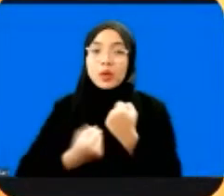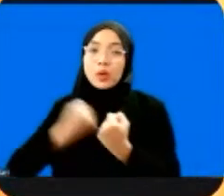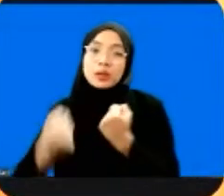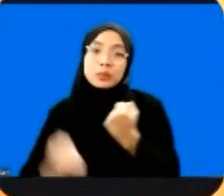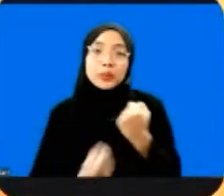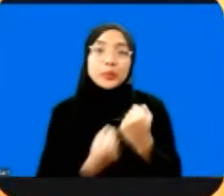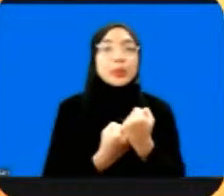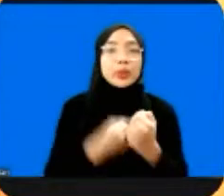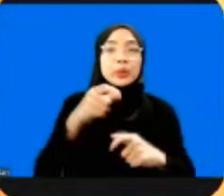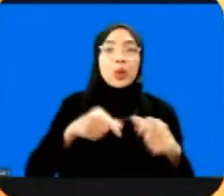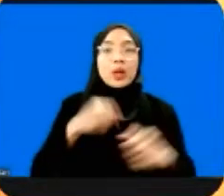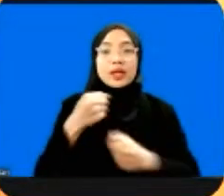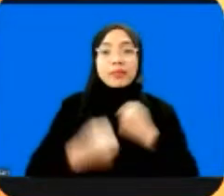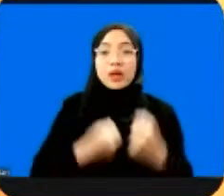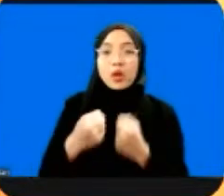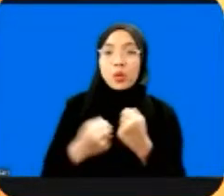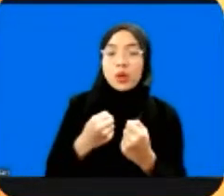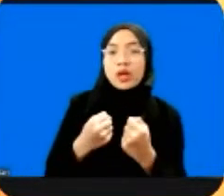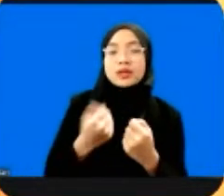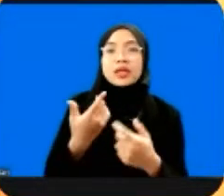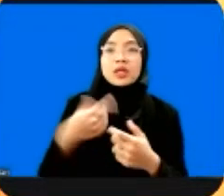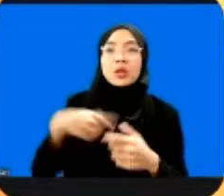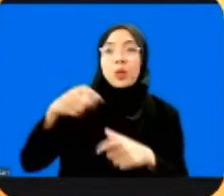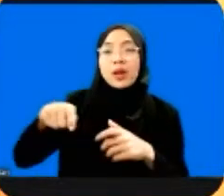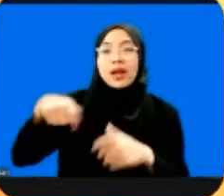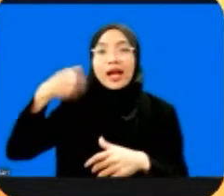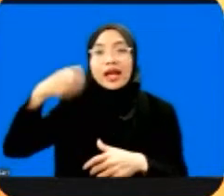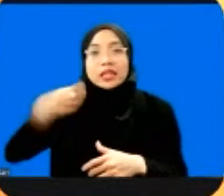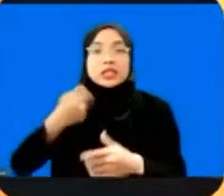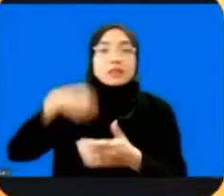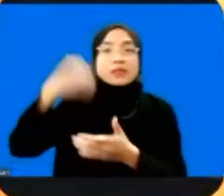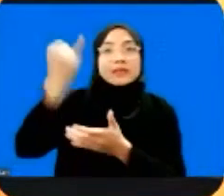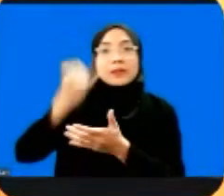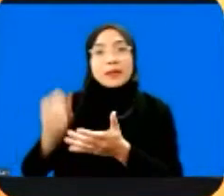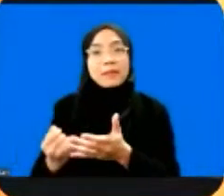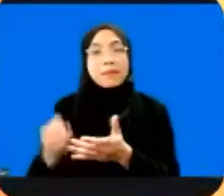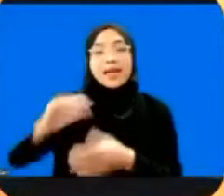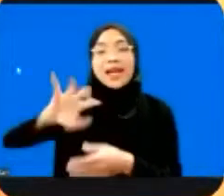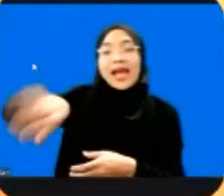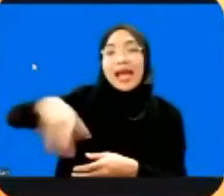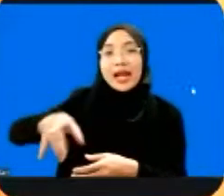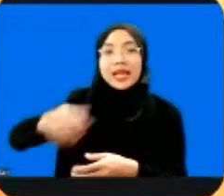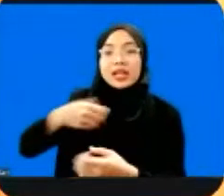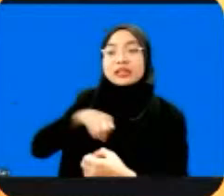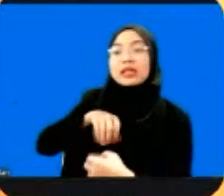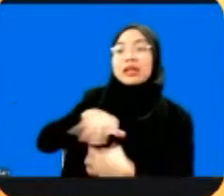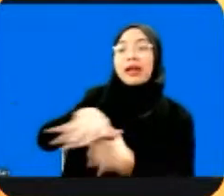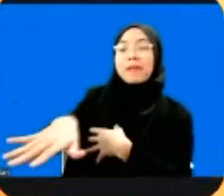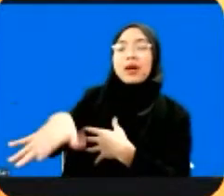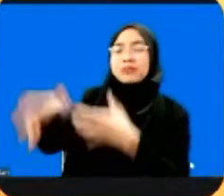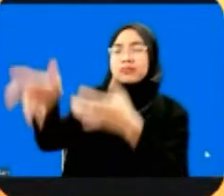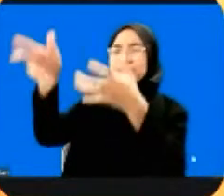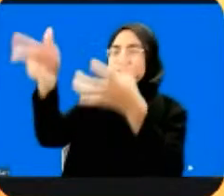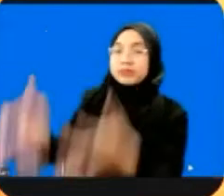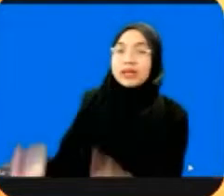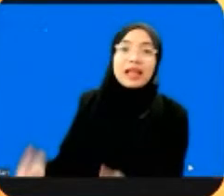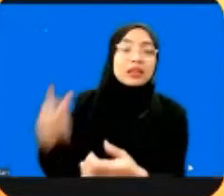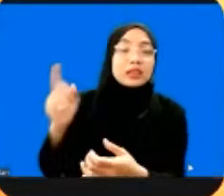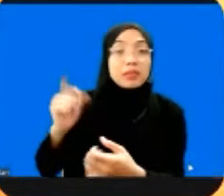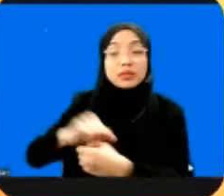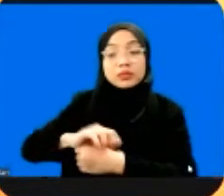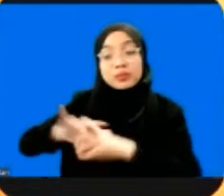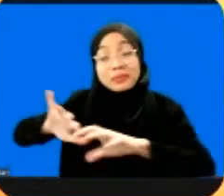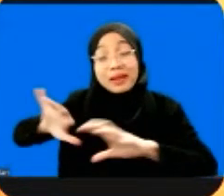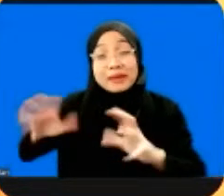they have been badly affected with this pandemic, to create a traditional folk